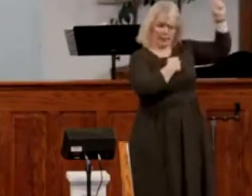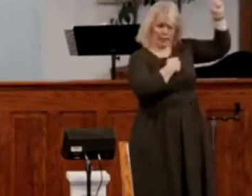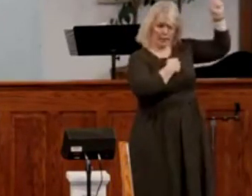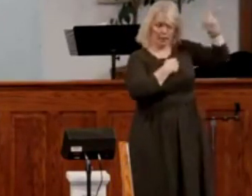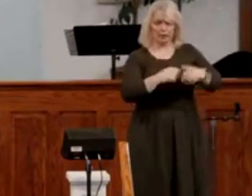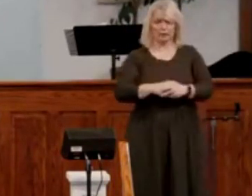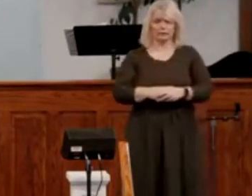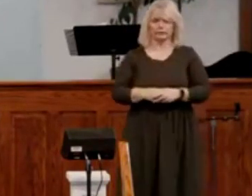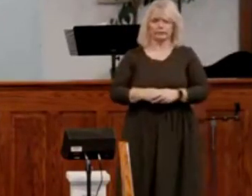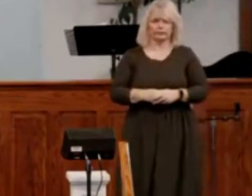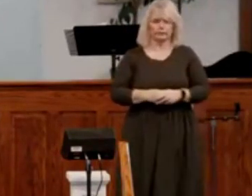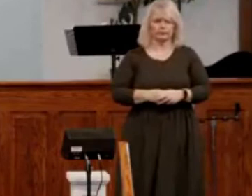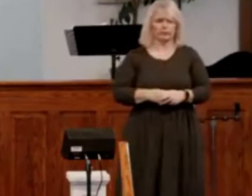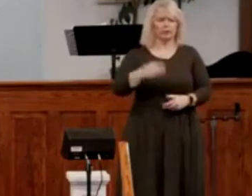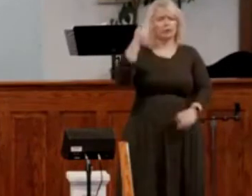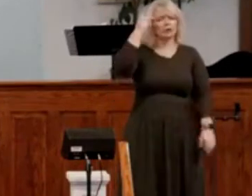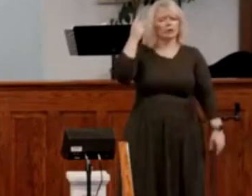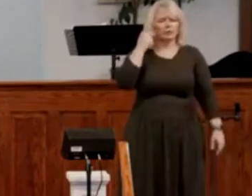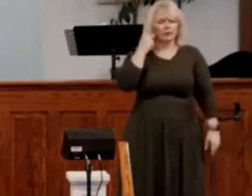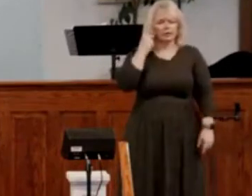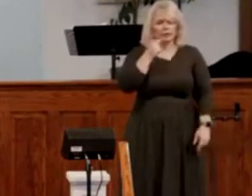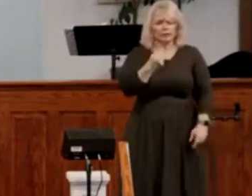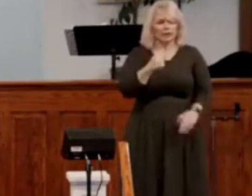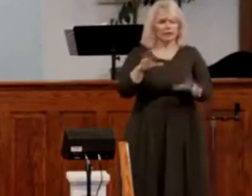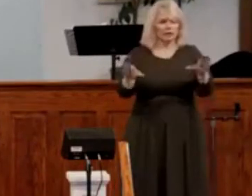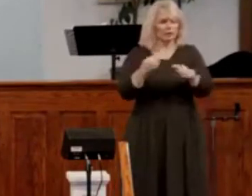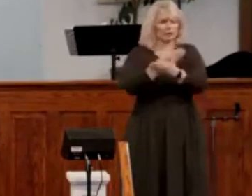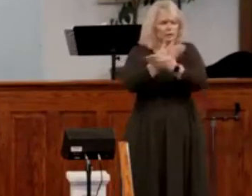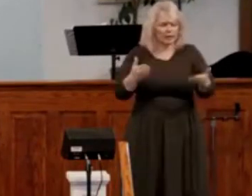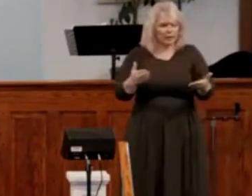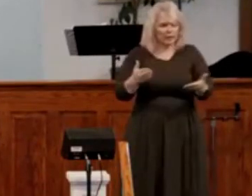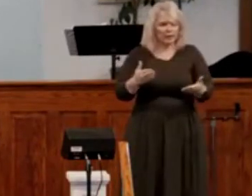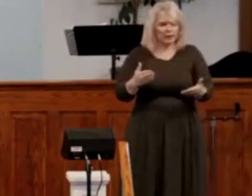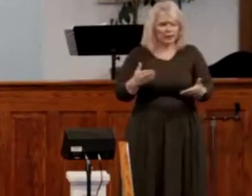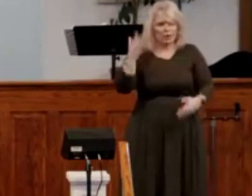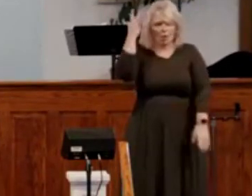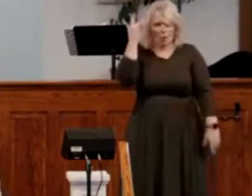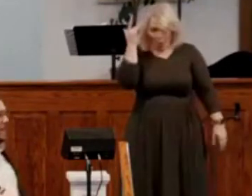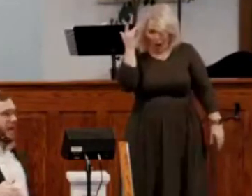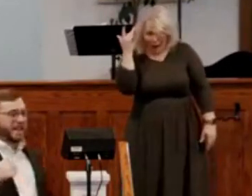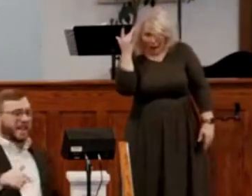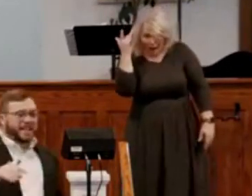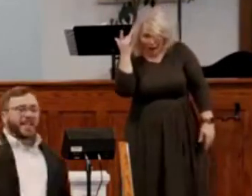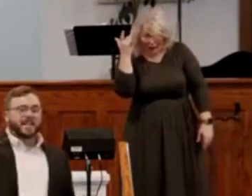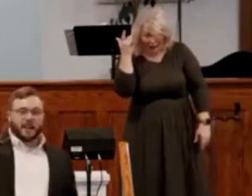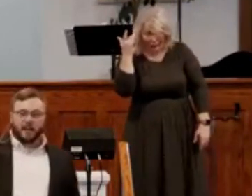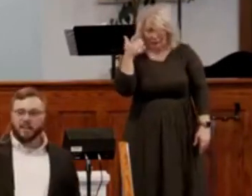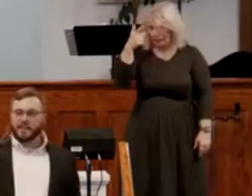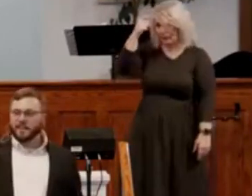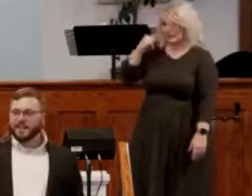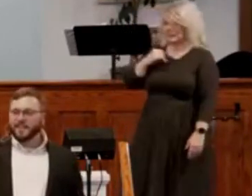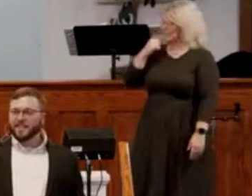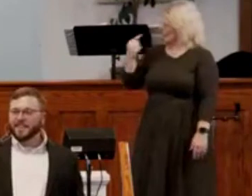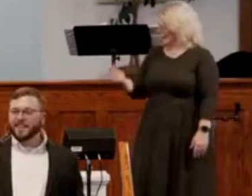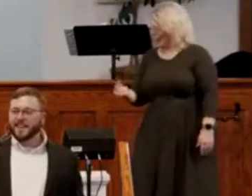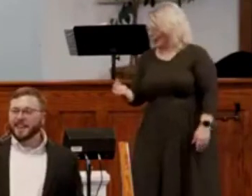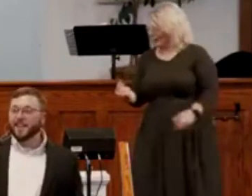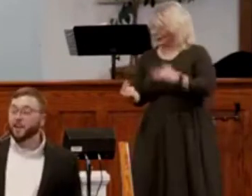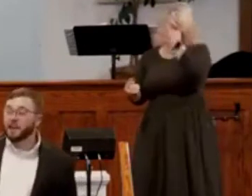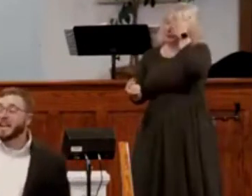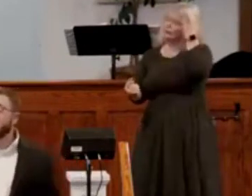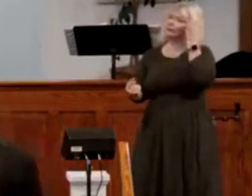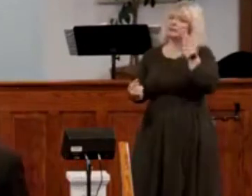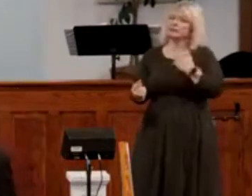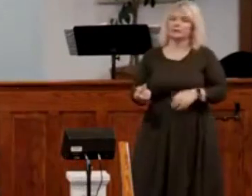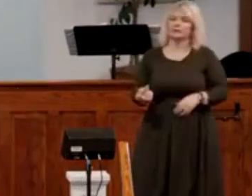anybody, your parents ever told you to do something? Your boss ever told you to do something? They say, why should I do that? And they said, because I said so. And